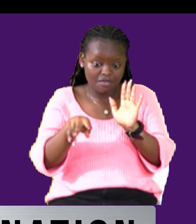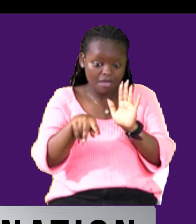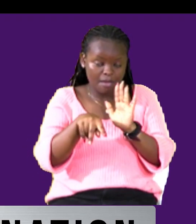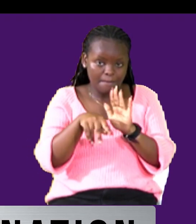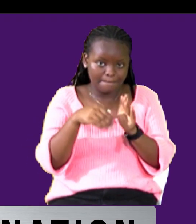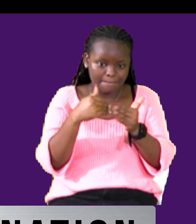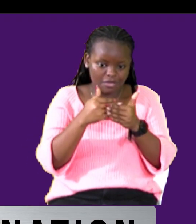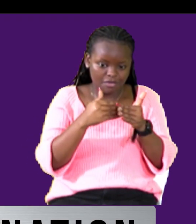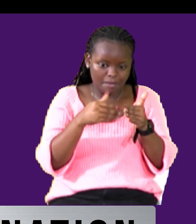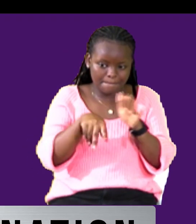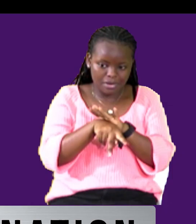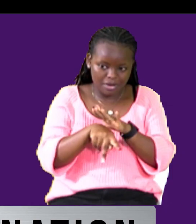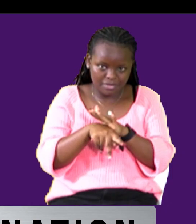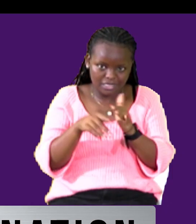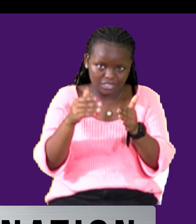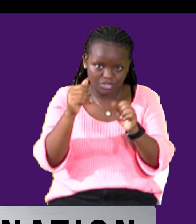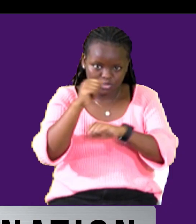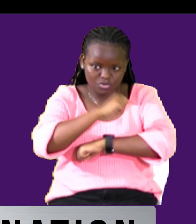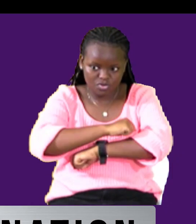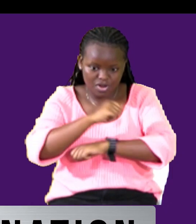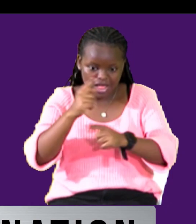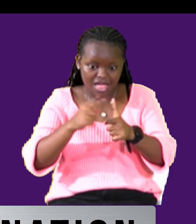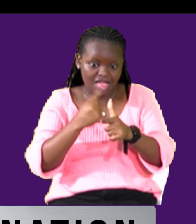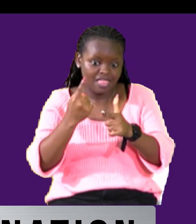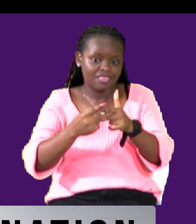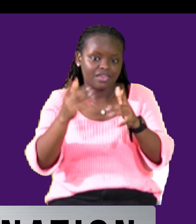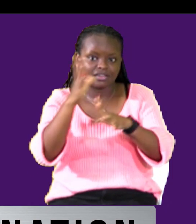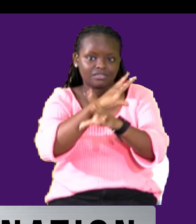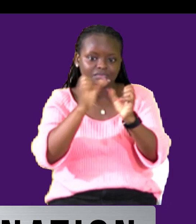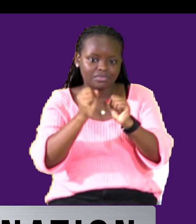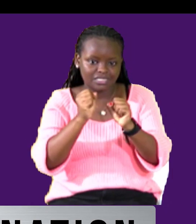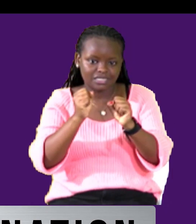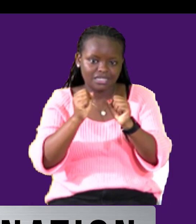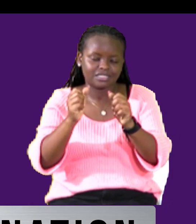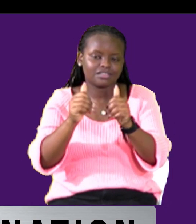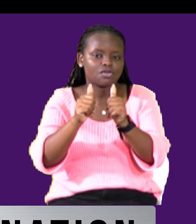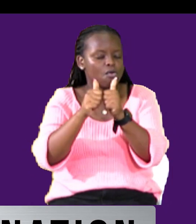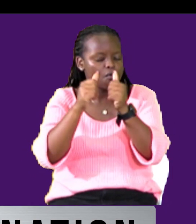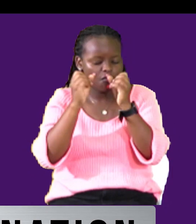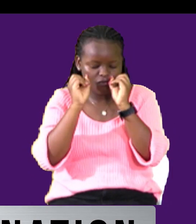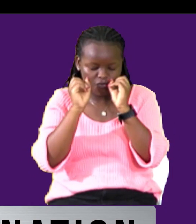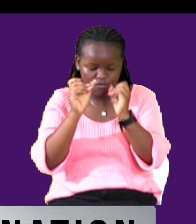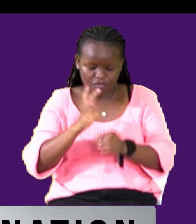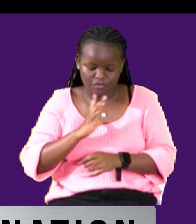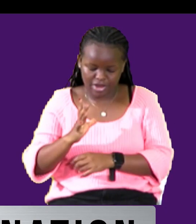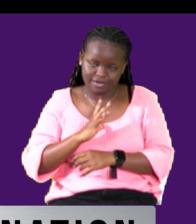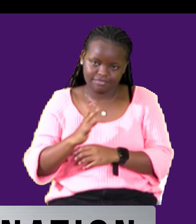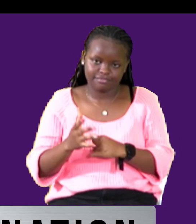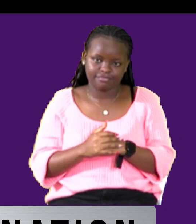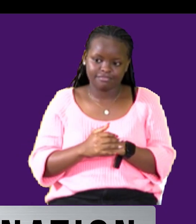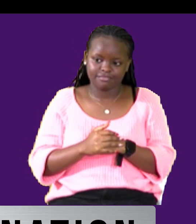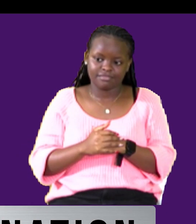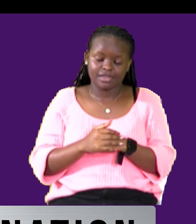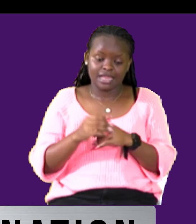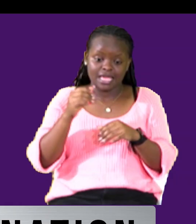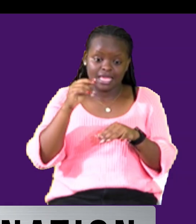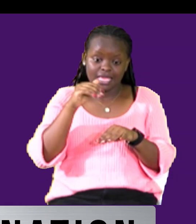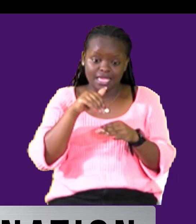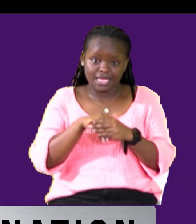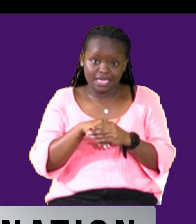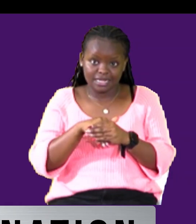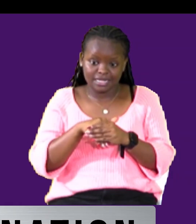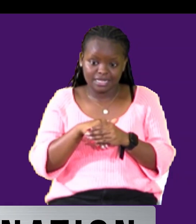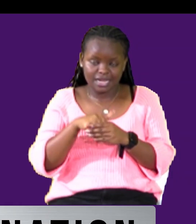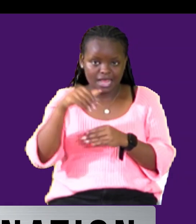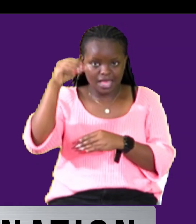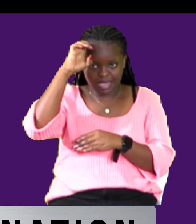primary school, then the president was justified in doing so. Why? Because under